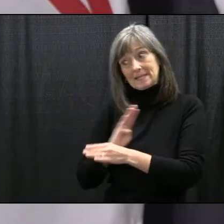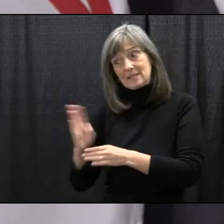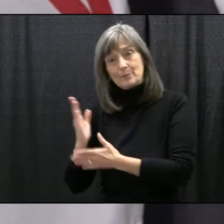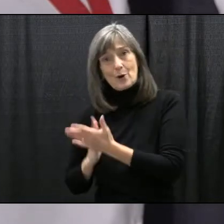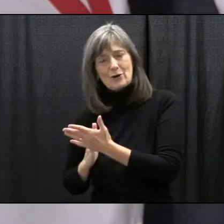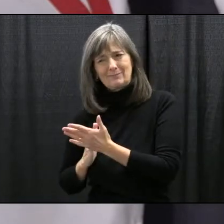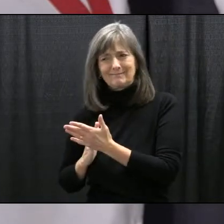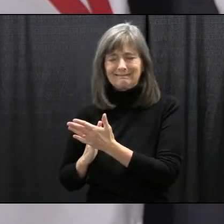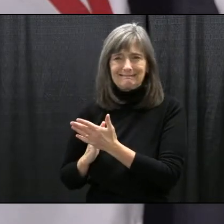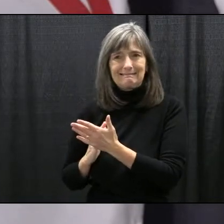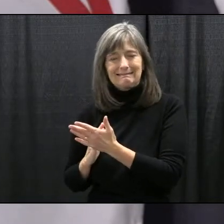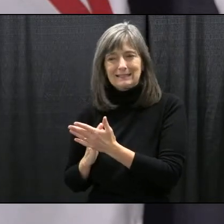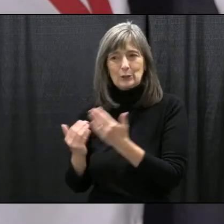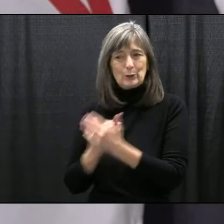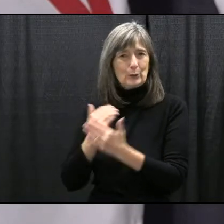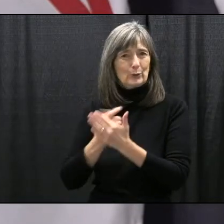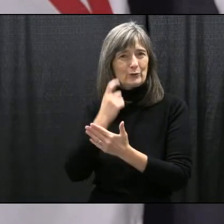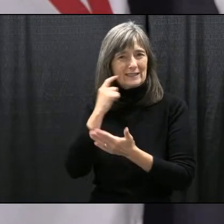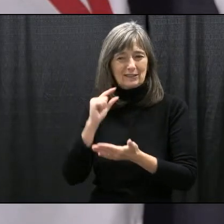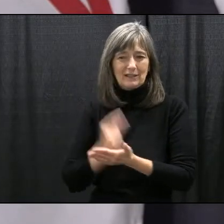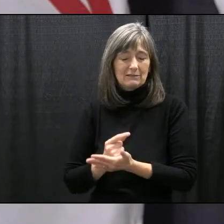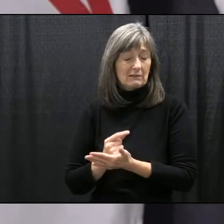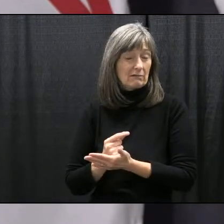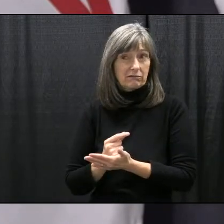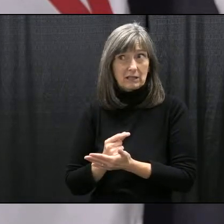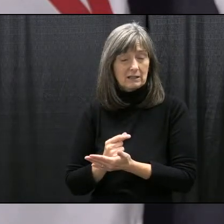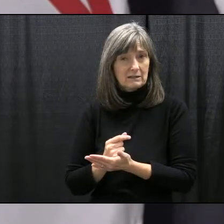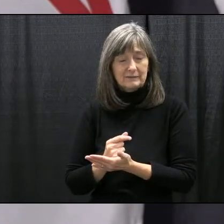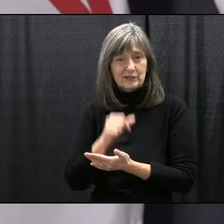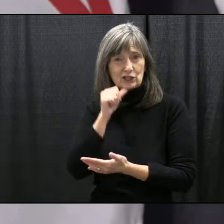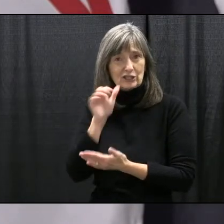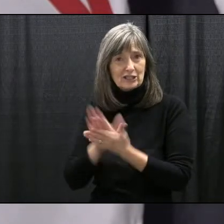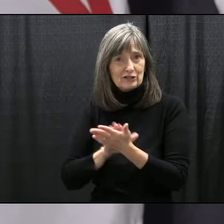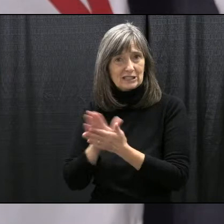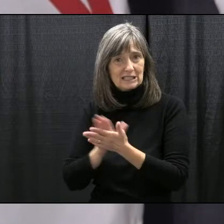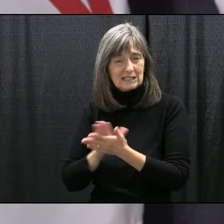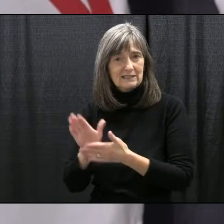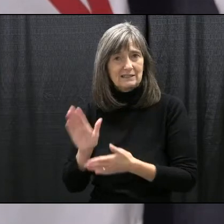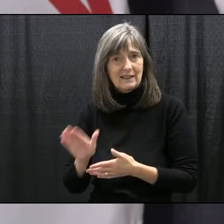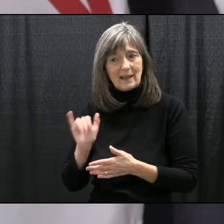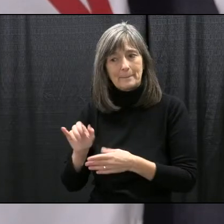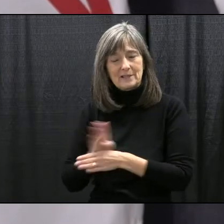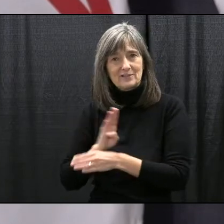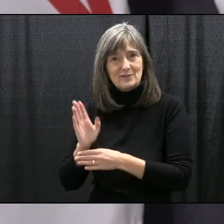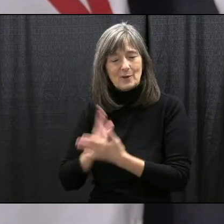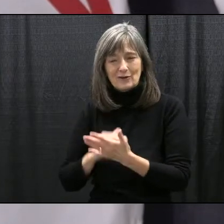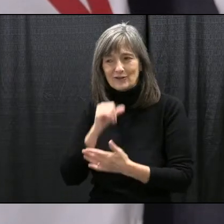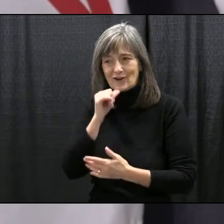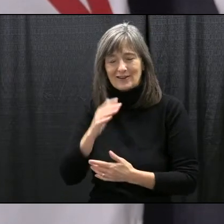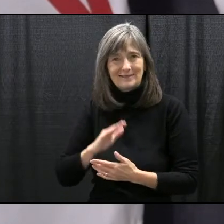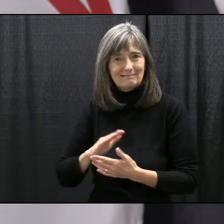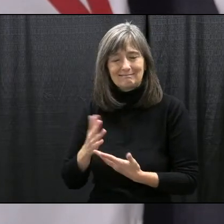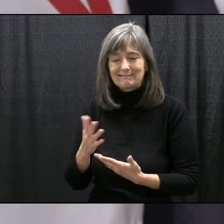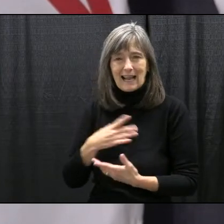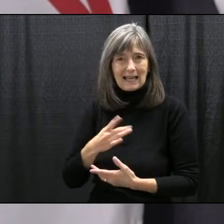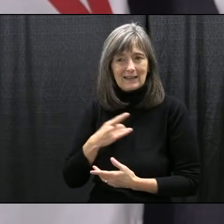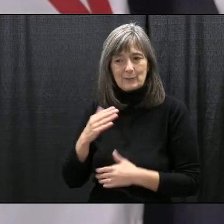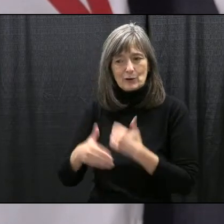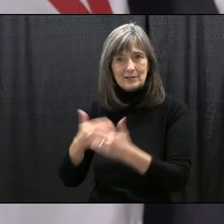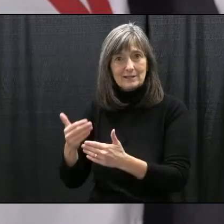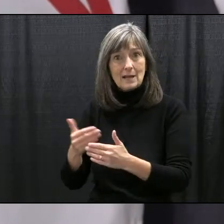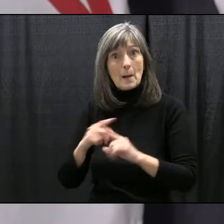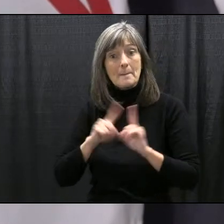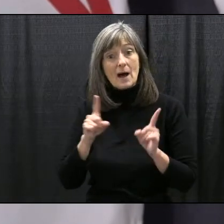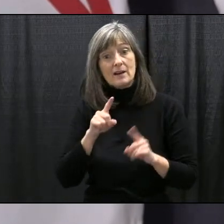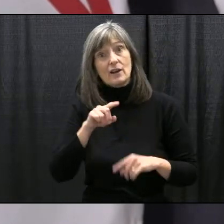being appealing to new grads and current trainees. Those are things that the RHAs, for example, do very